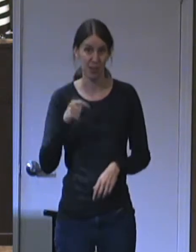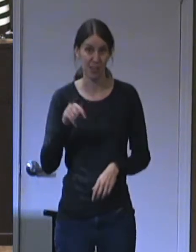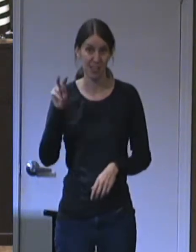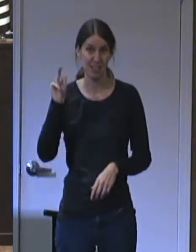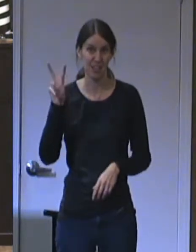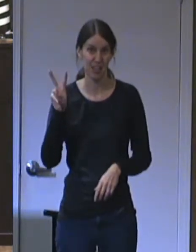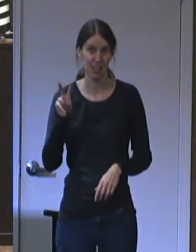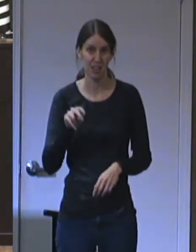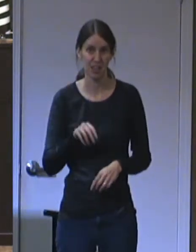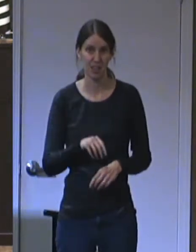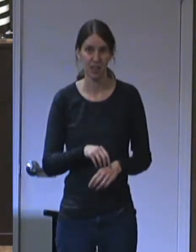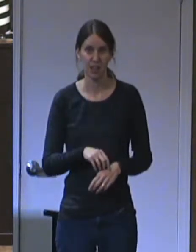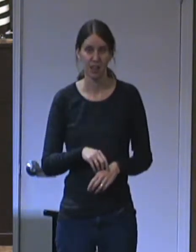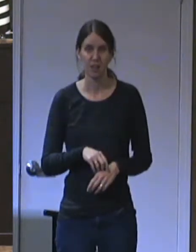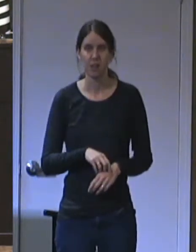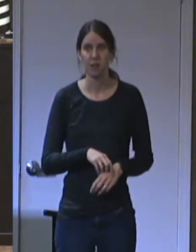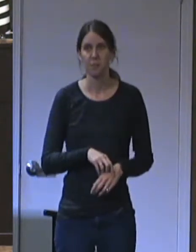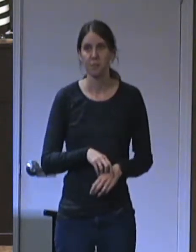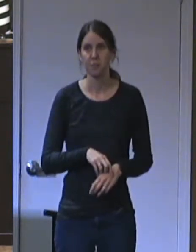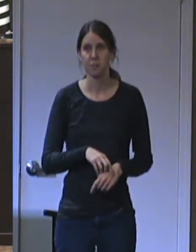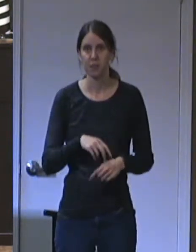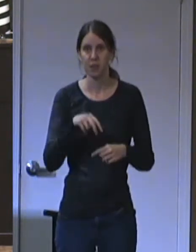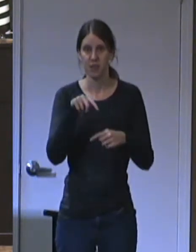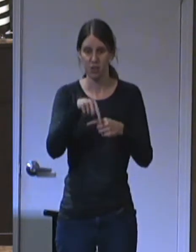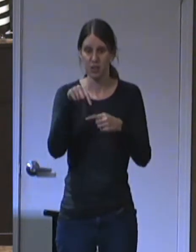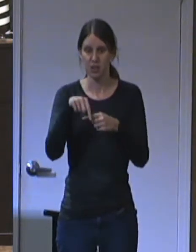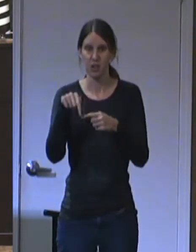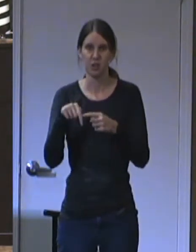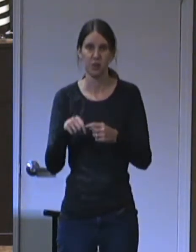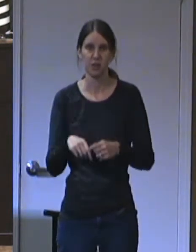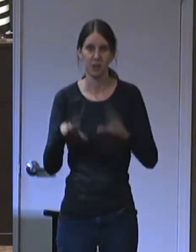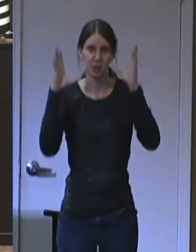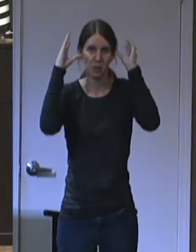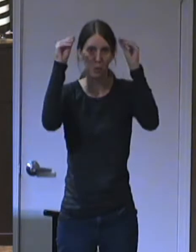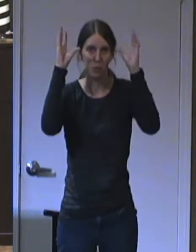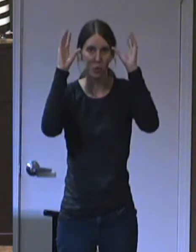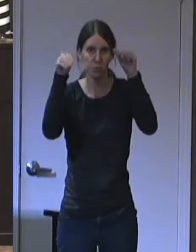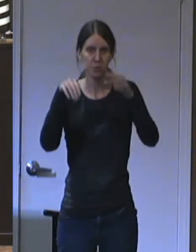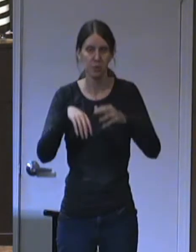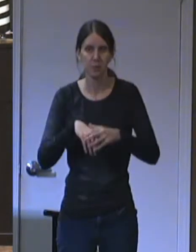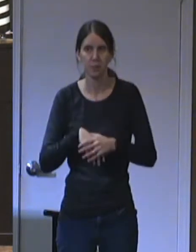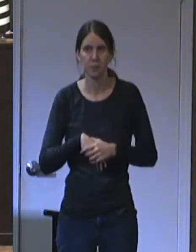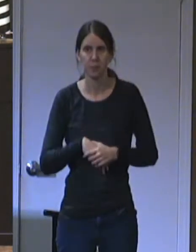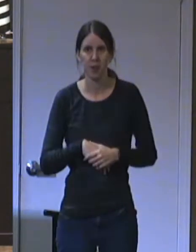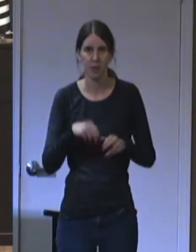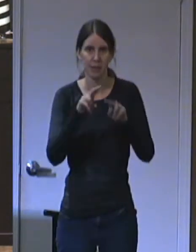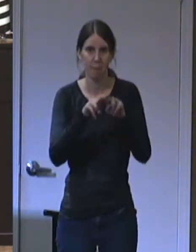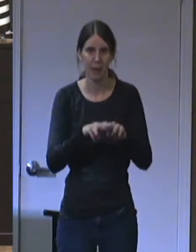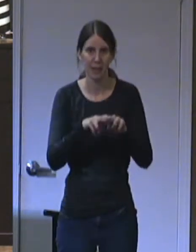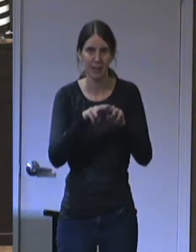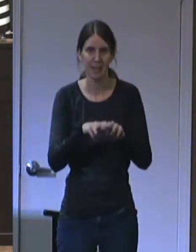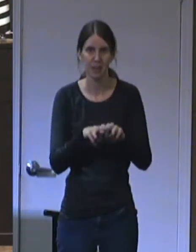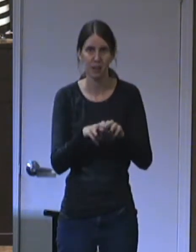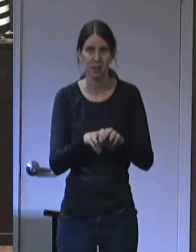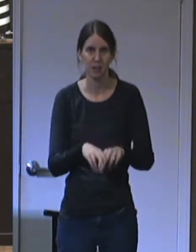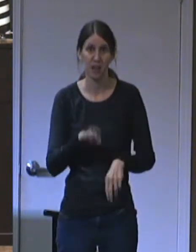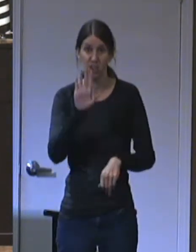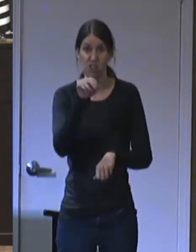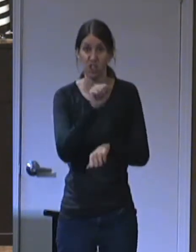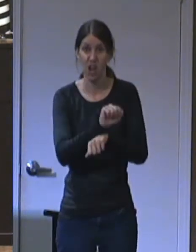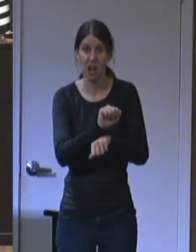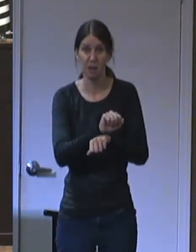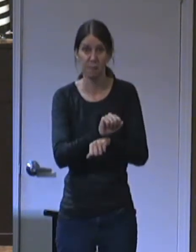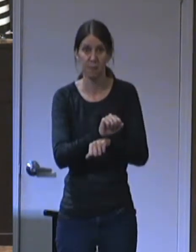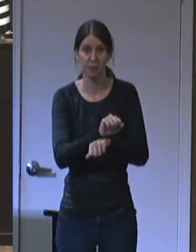in the internet, and your roots are in the news media, your roots are in some job that you have